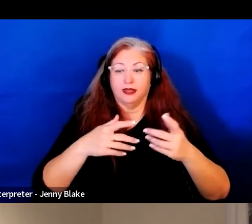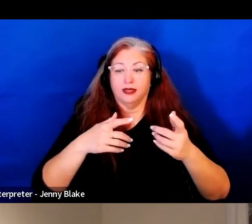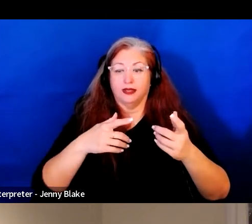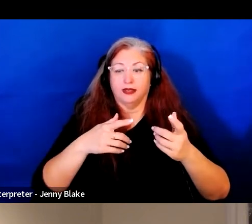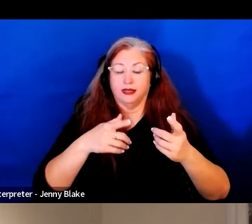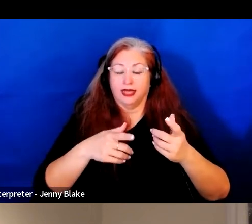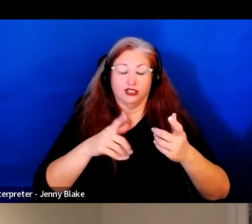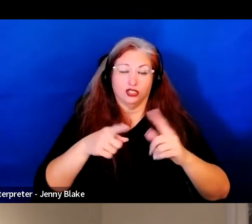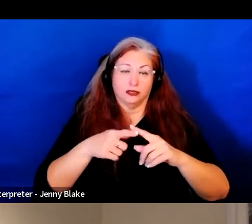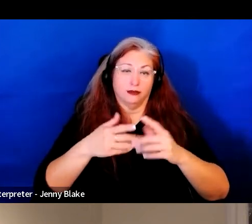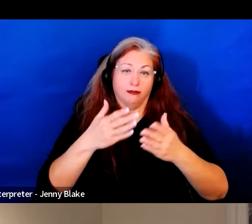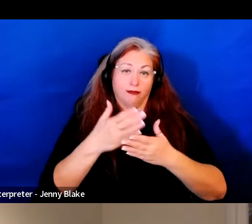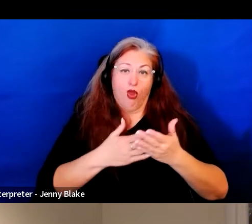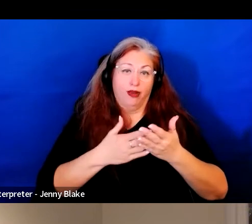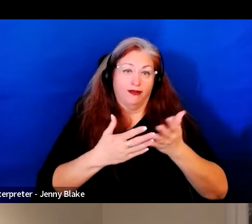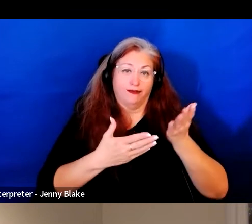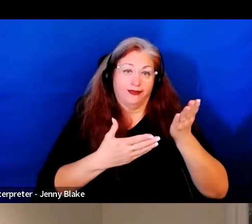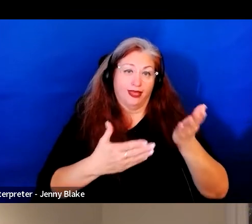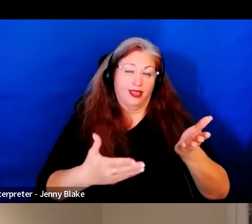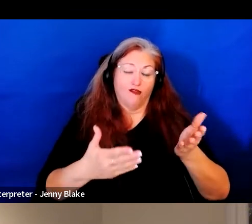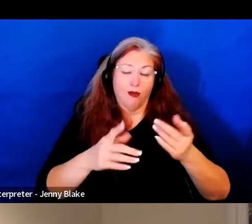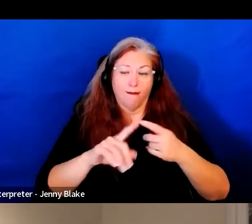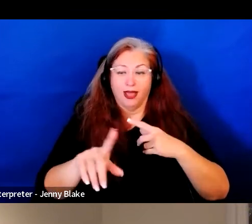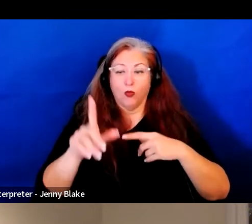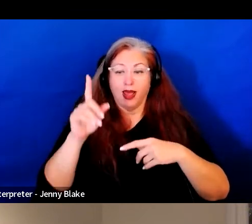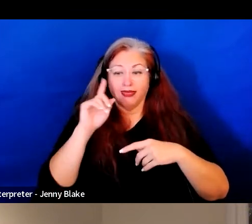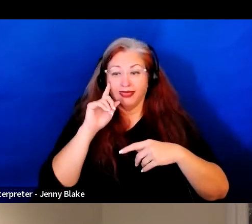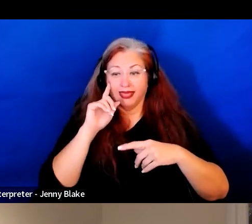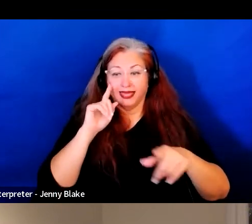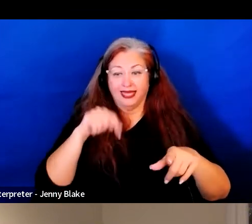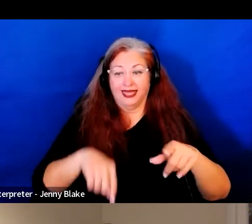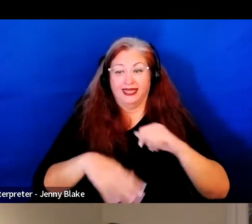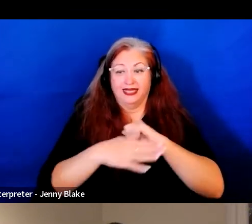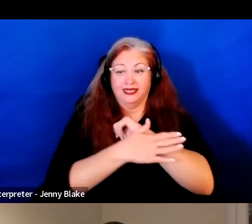just part of the deliverable. So, but I just think that in this country,